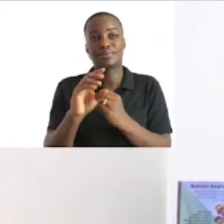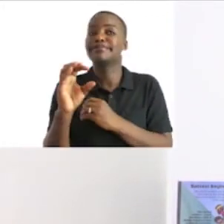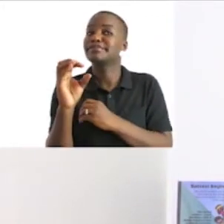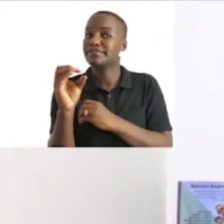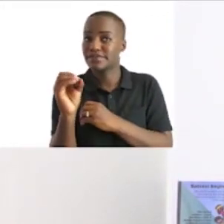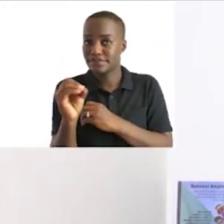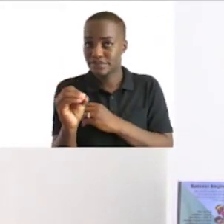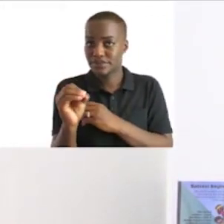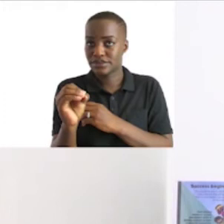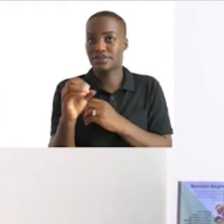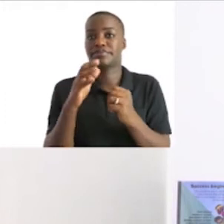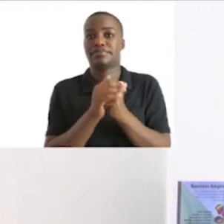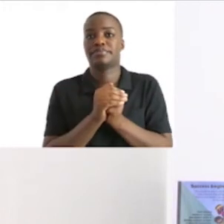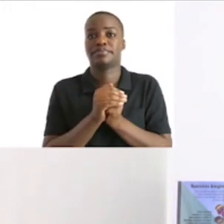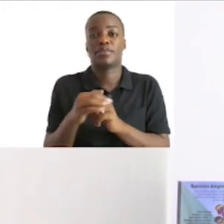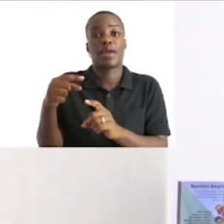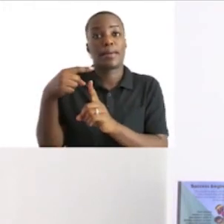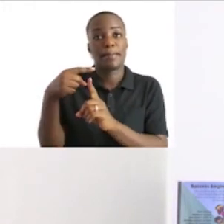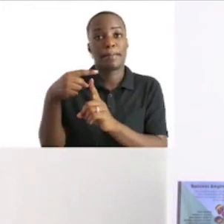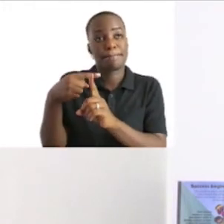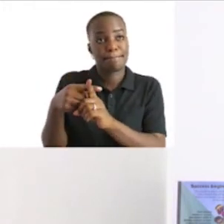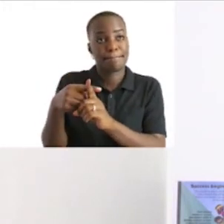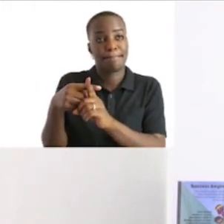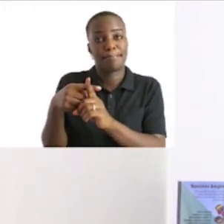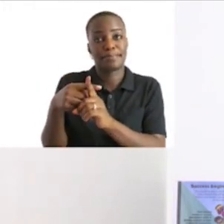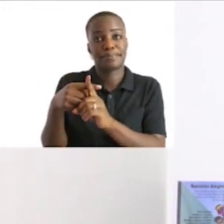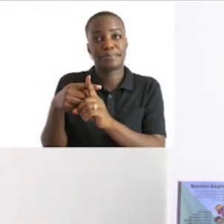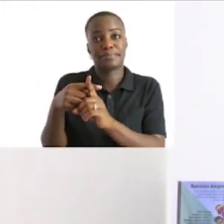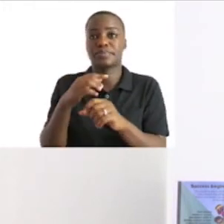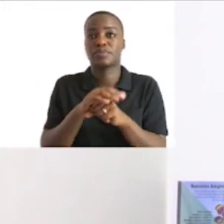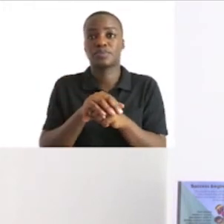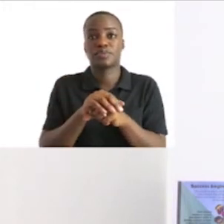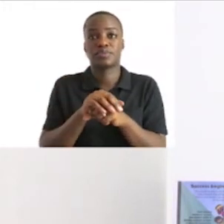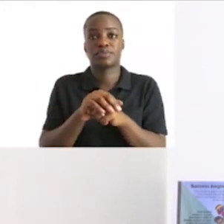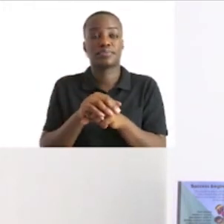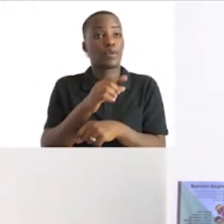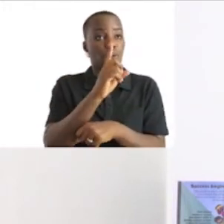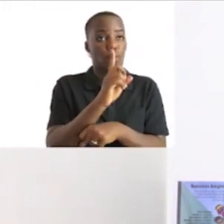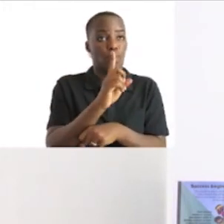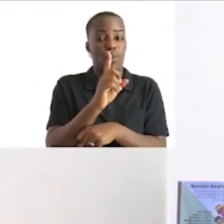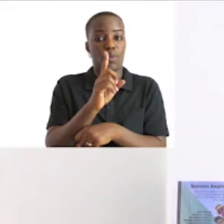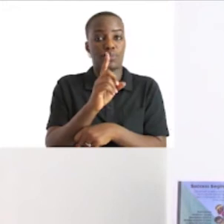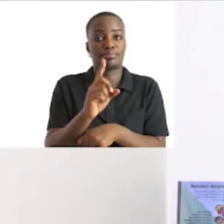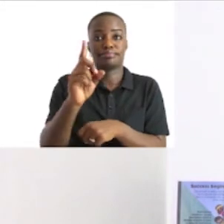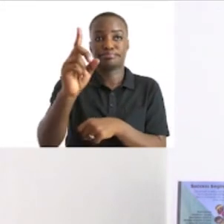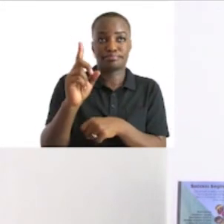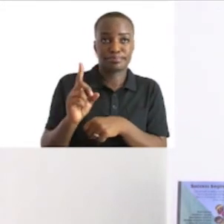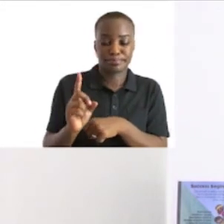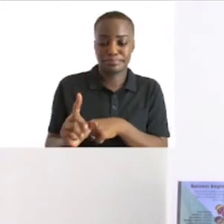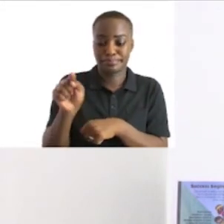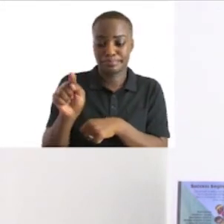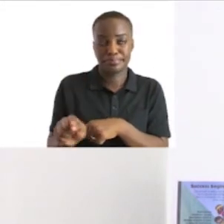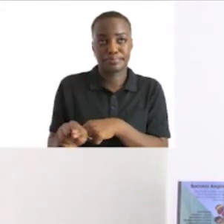number. Then we say plus, we take our 1 and